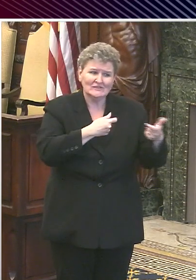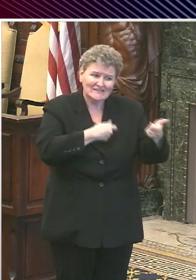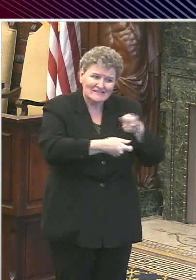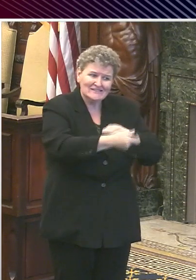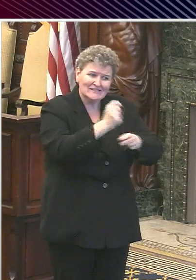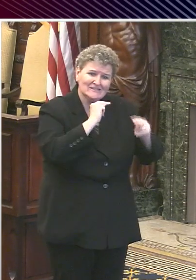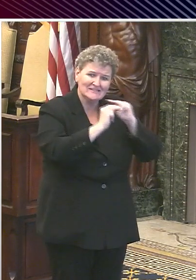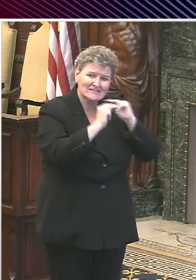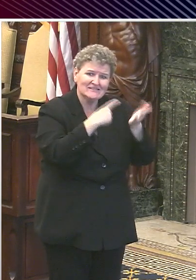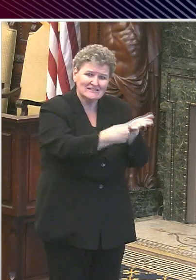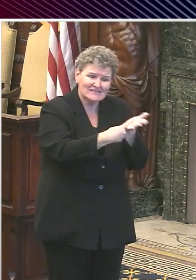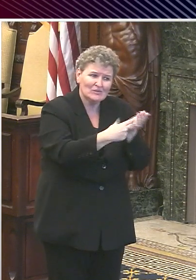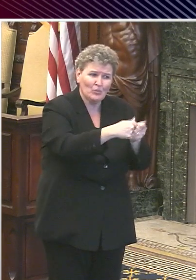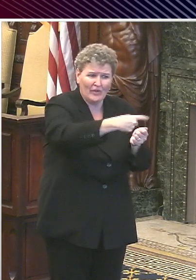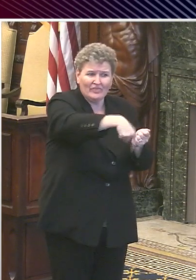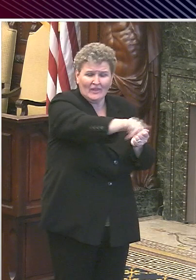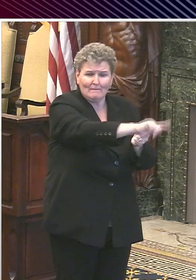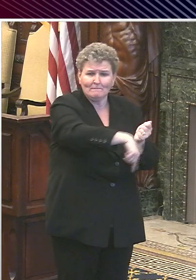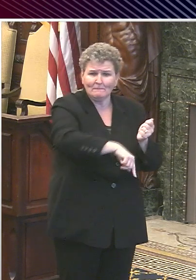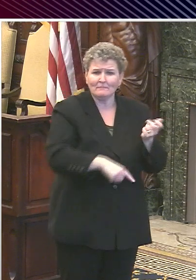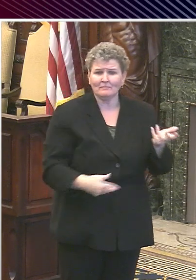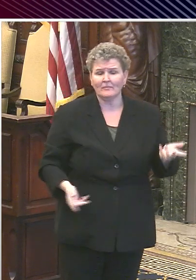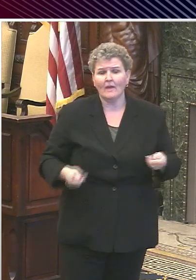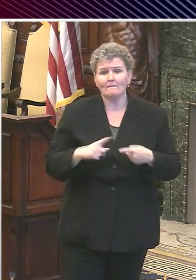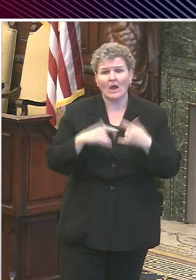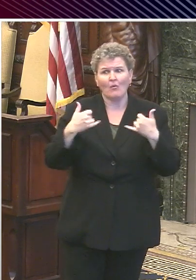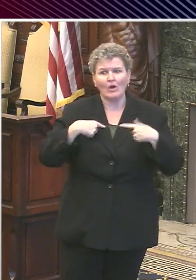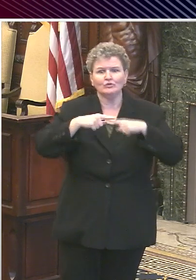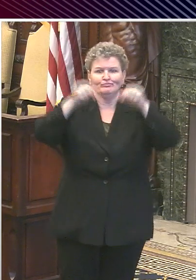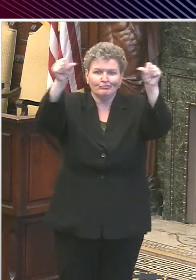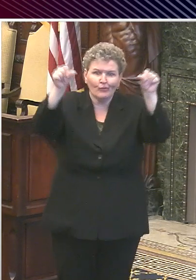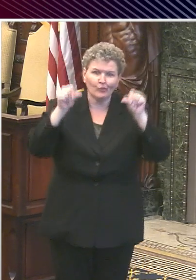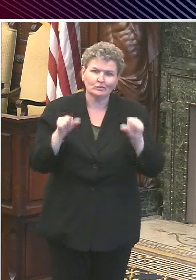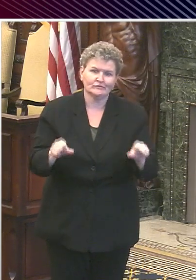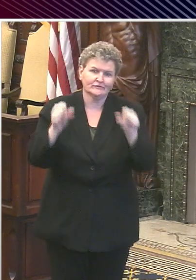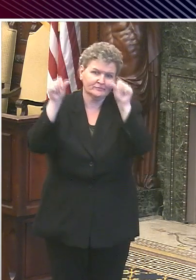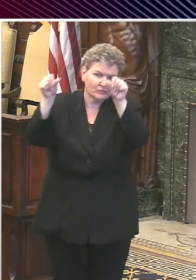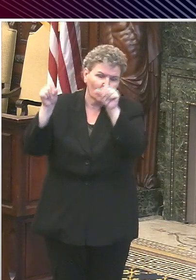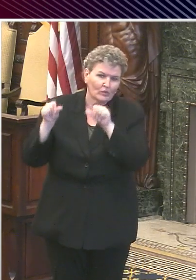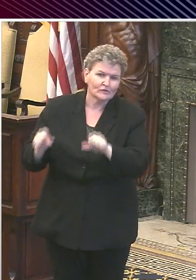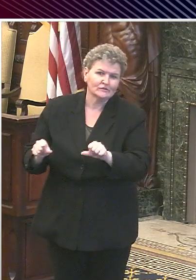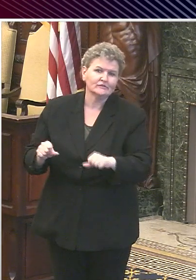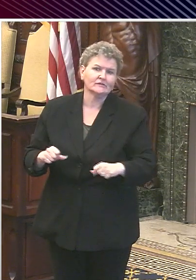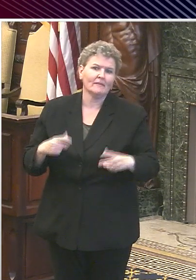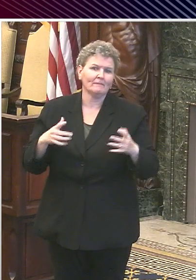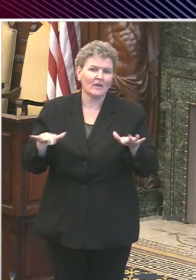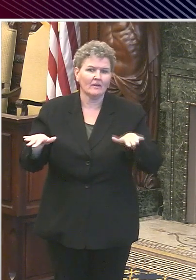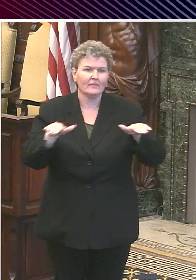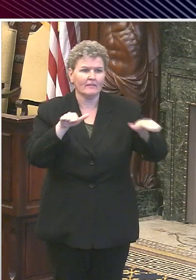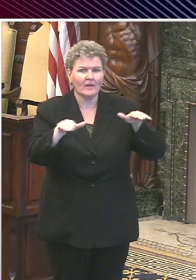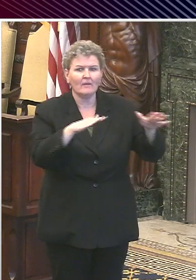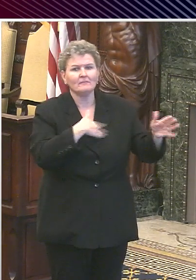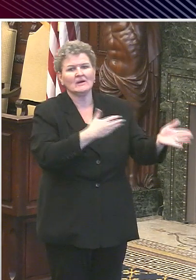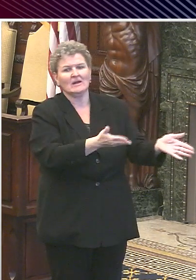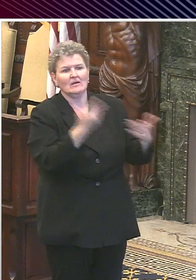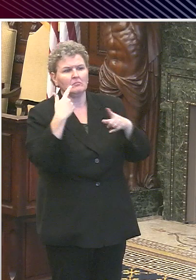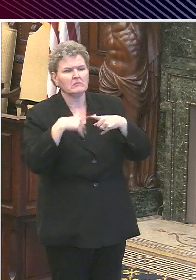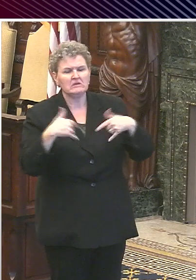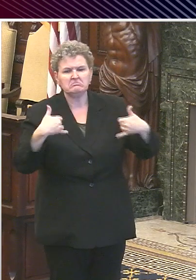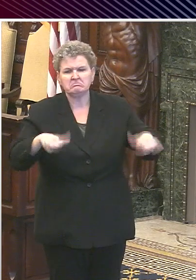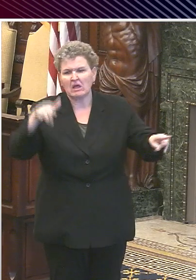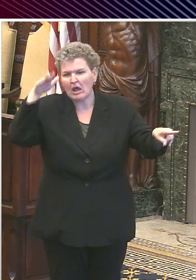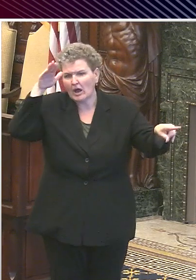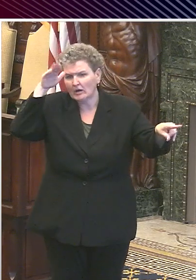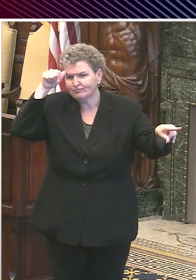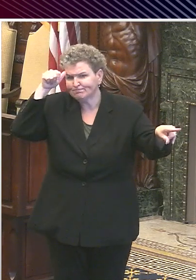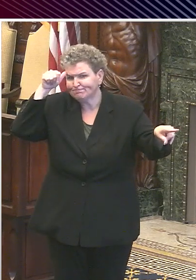Okay, but with the posting of, the warning that it would be cleared, is there a different tactic that could be